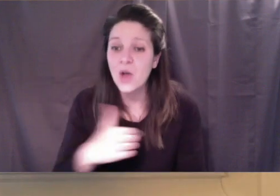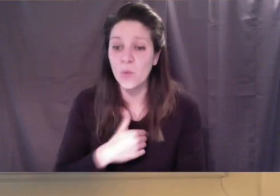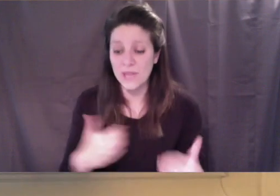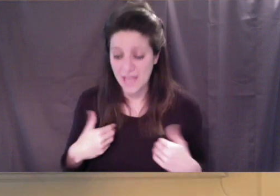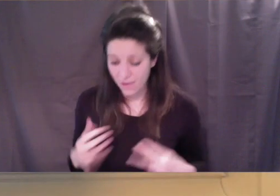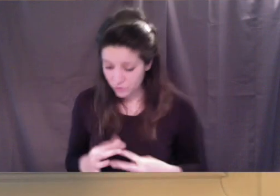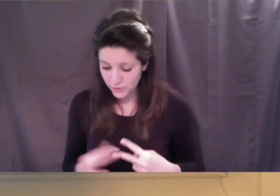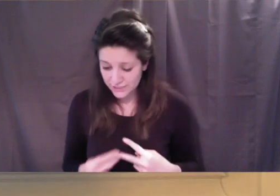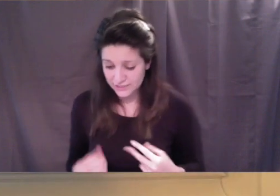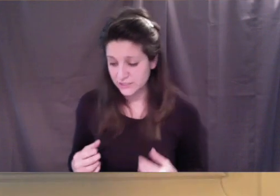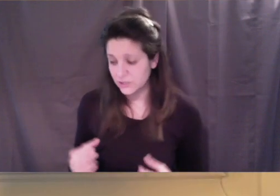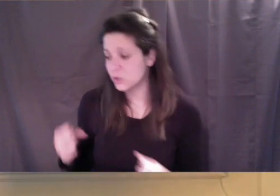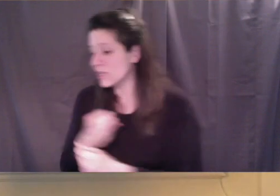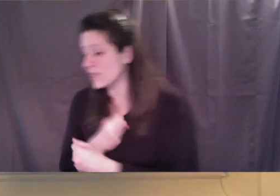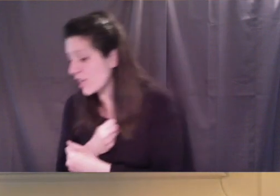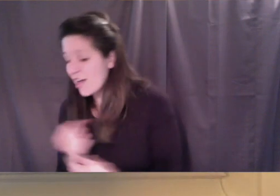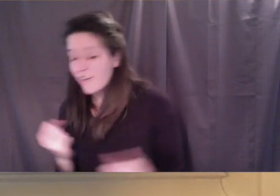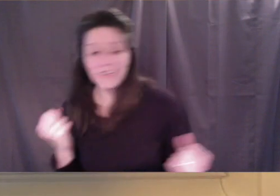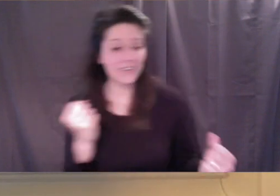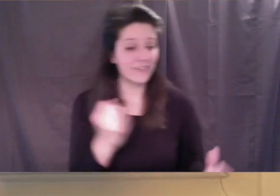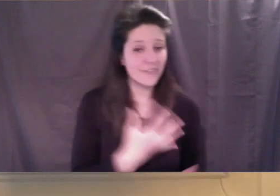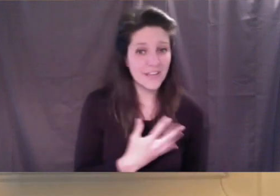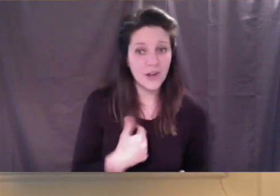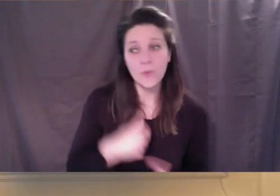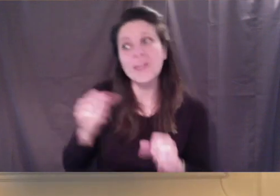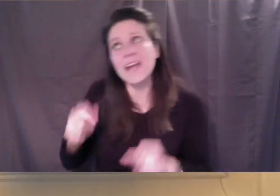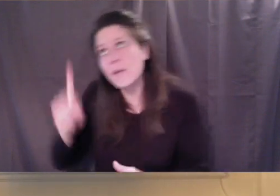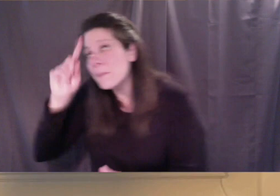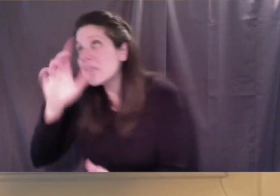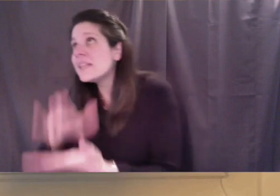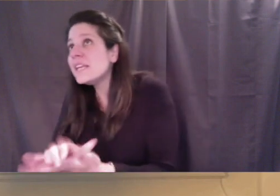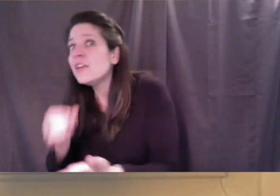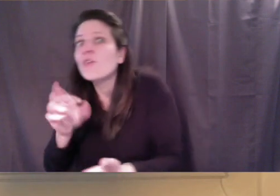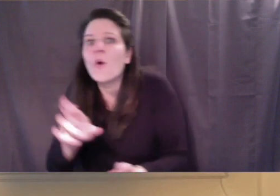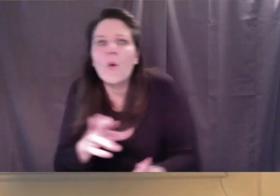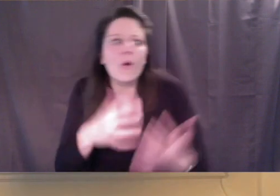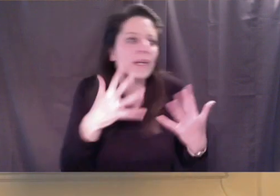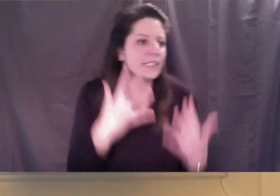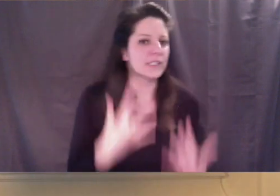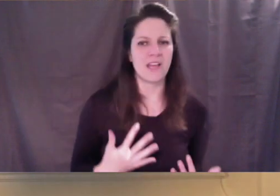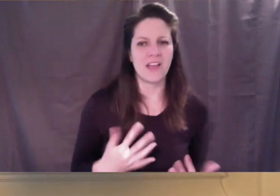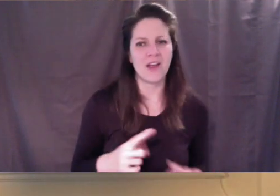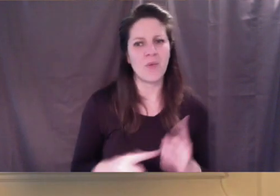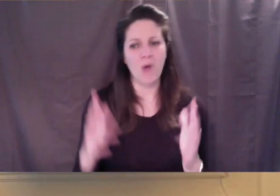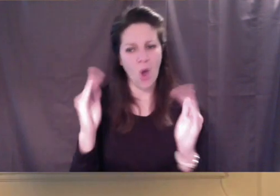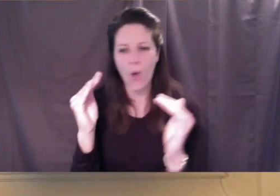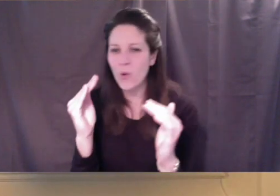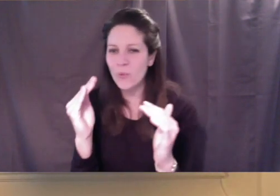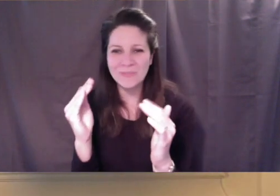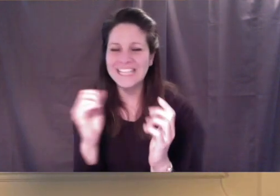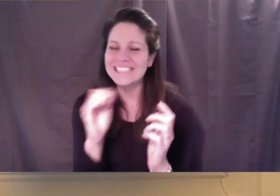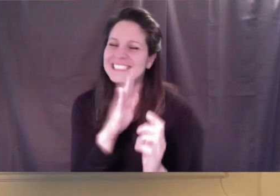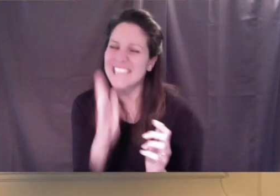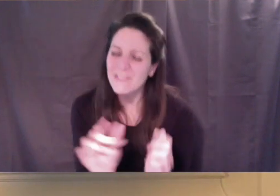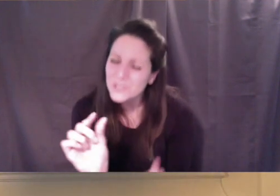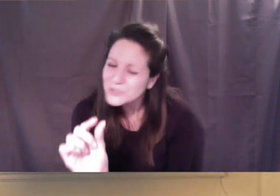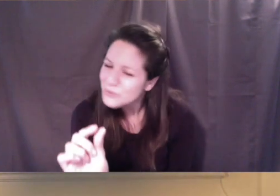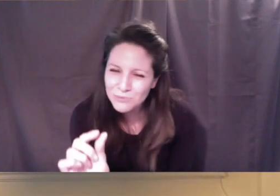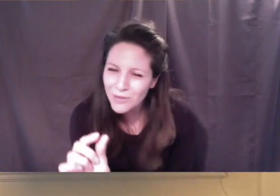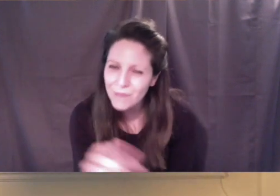the balance of our choices, choices between love and fear, belief and despair, because no hope is ever too